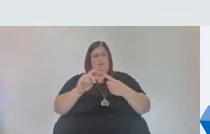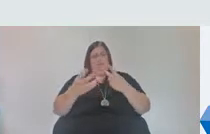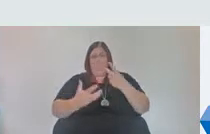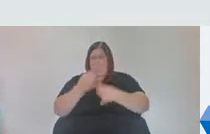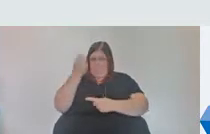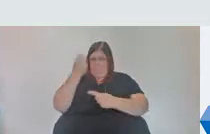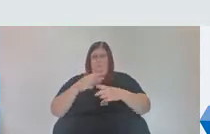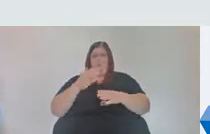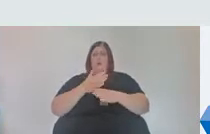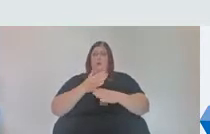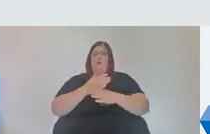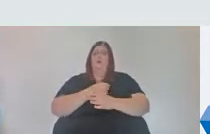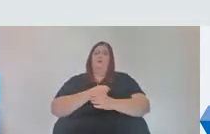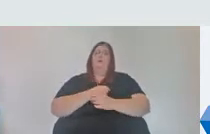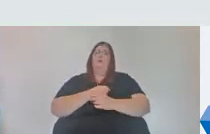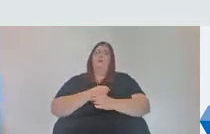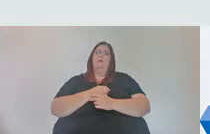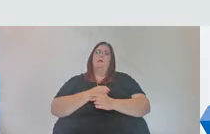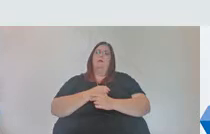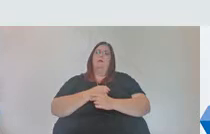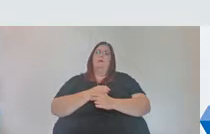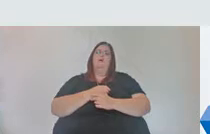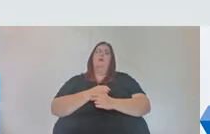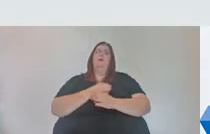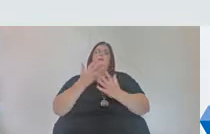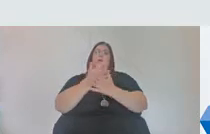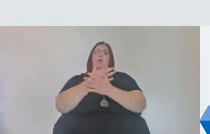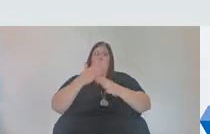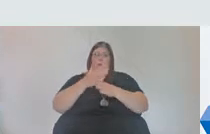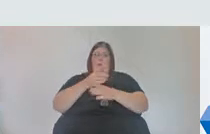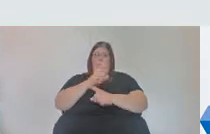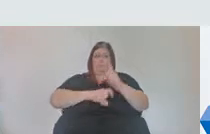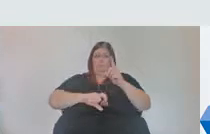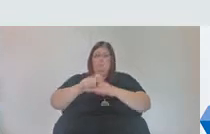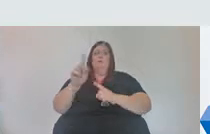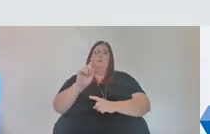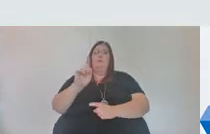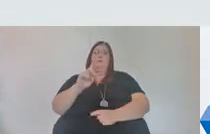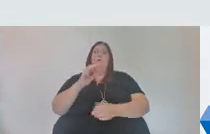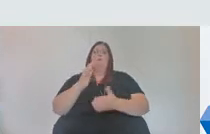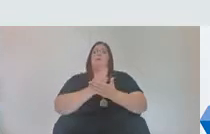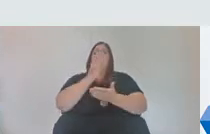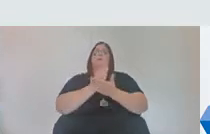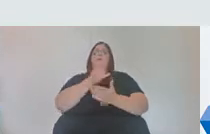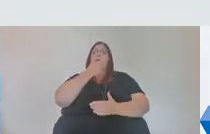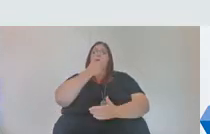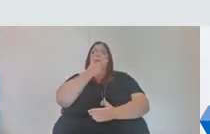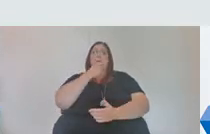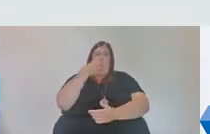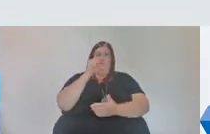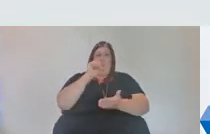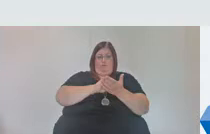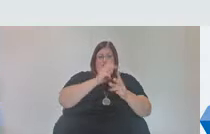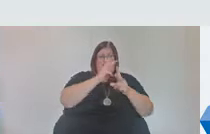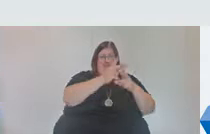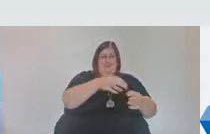work that's happening in the community, so people are getting the right care in the right place.